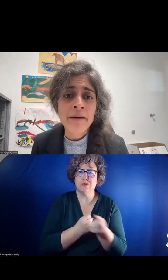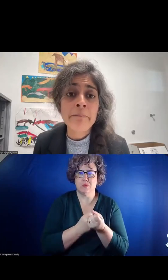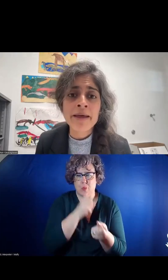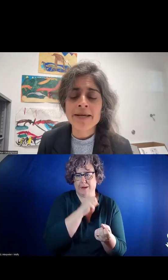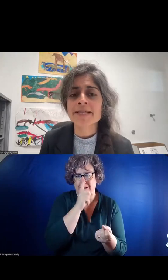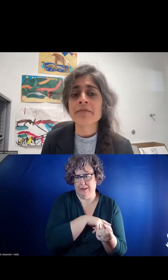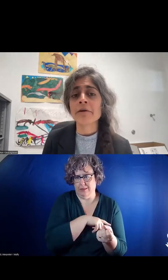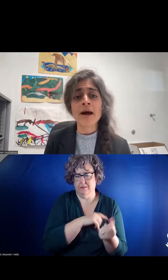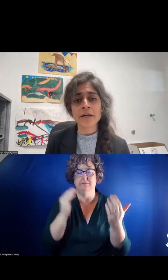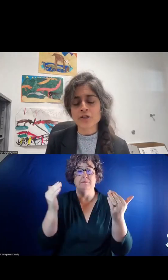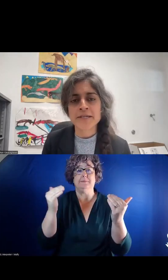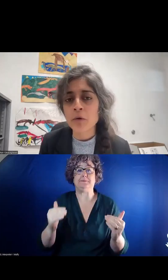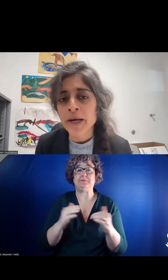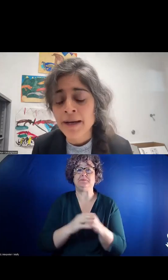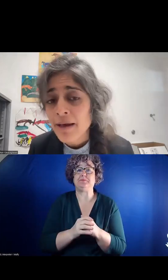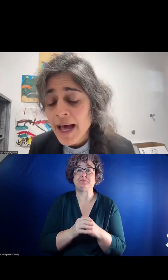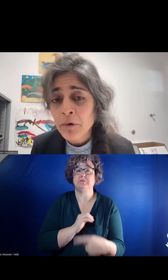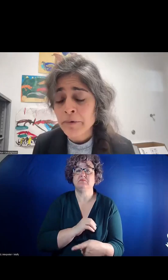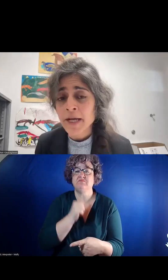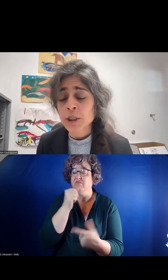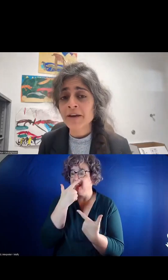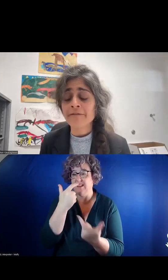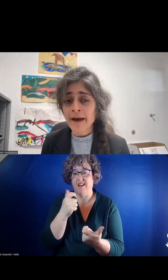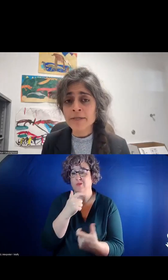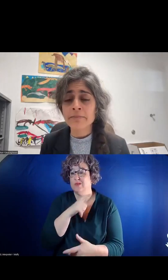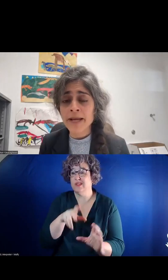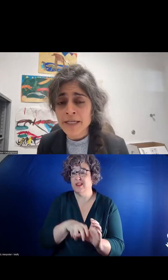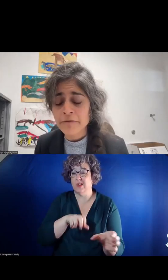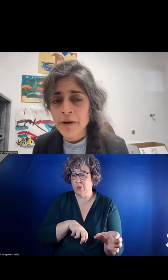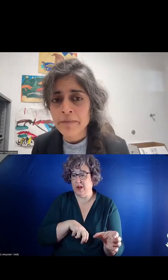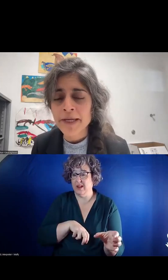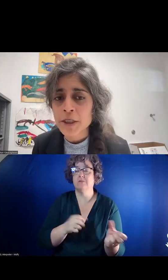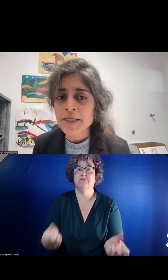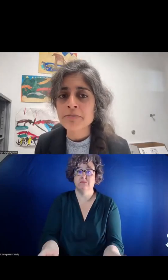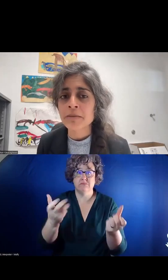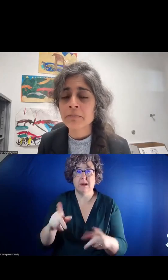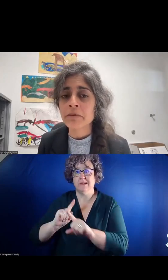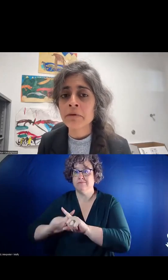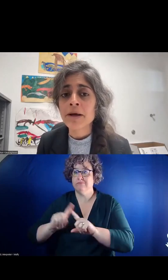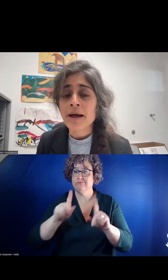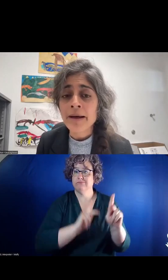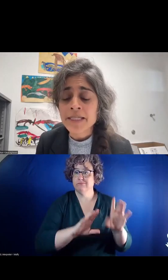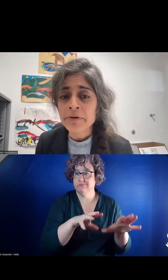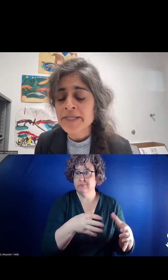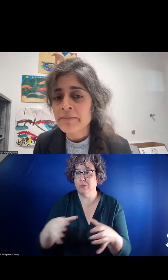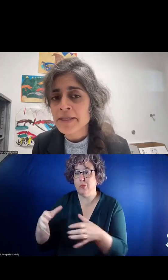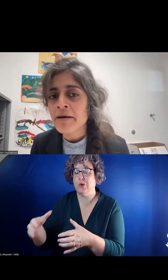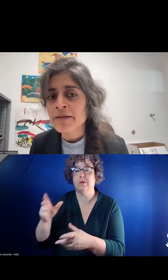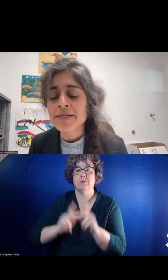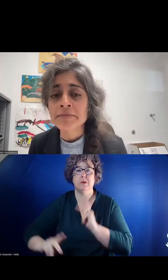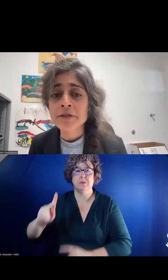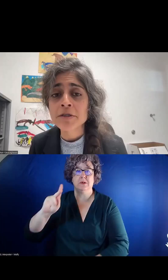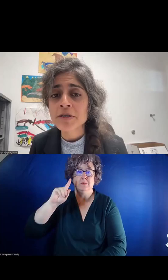another myth is that they're not interested in quitting. And what we actually have found in many different populations with people experiencing